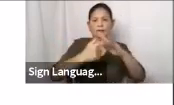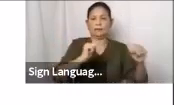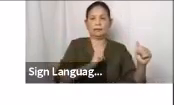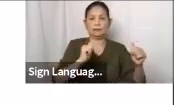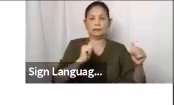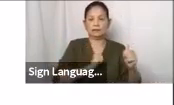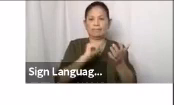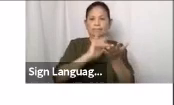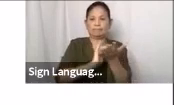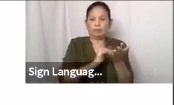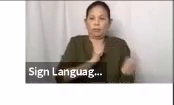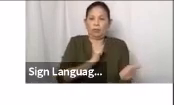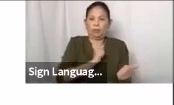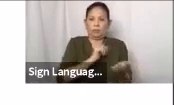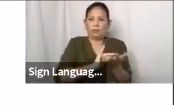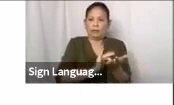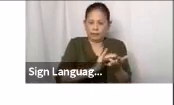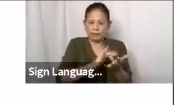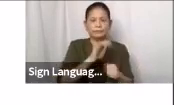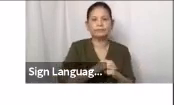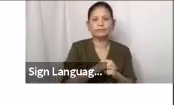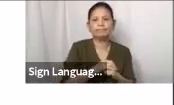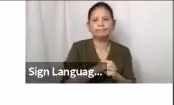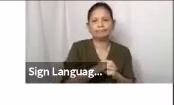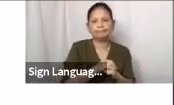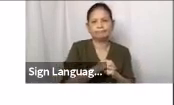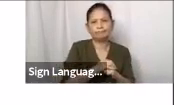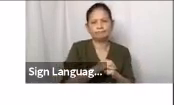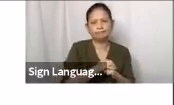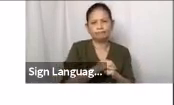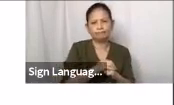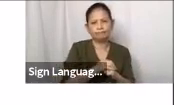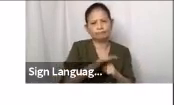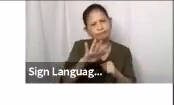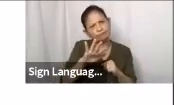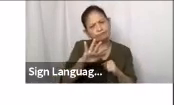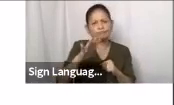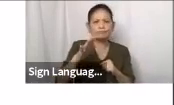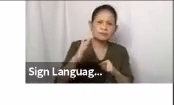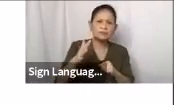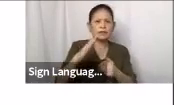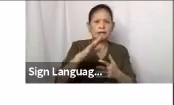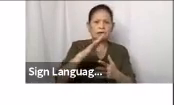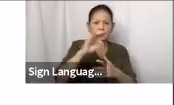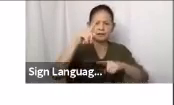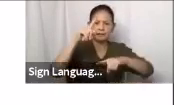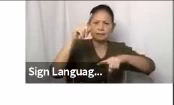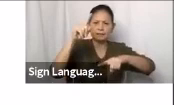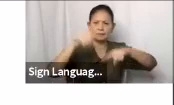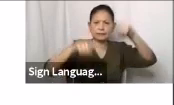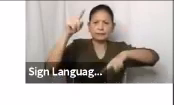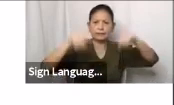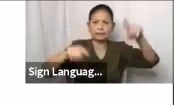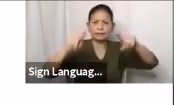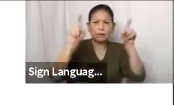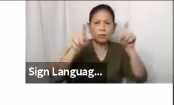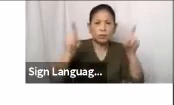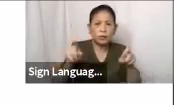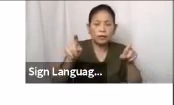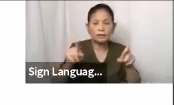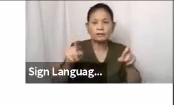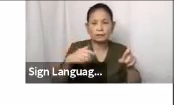self-medication. So there, so these are different questions. As like we